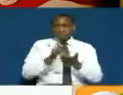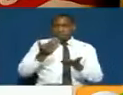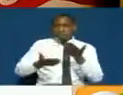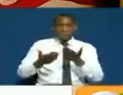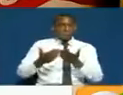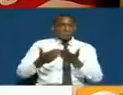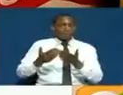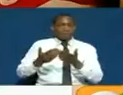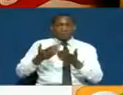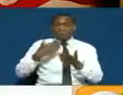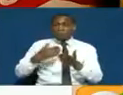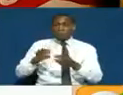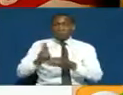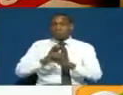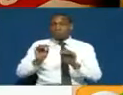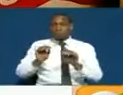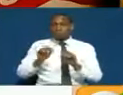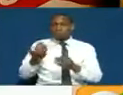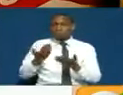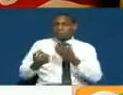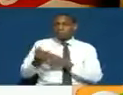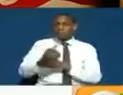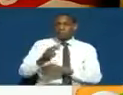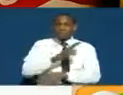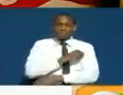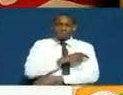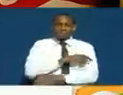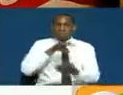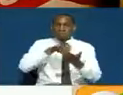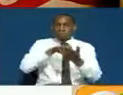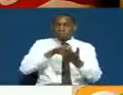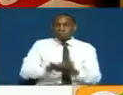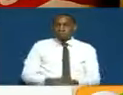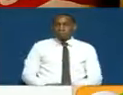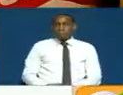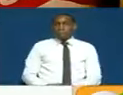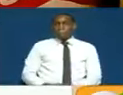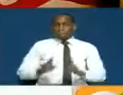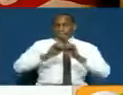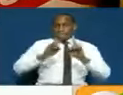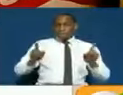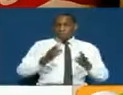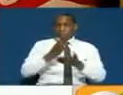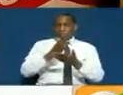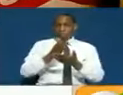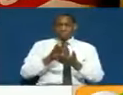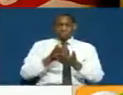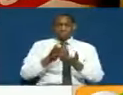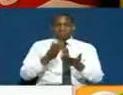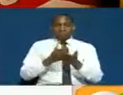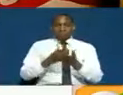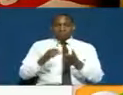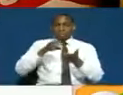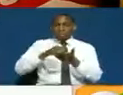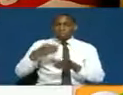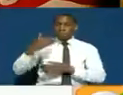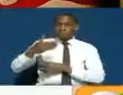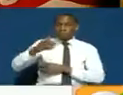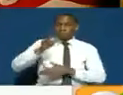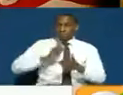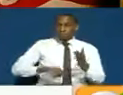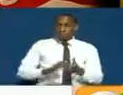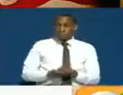had never encountered, save for a hospital situation. But something we had encountered time and again